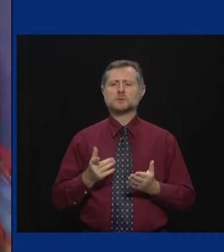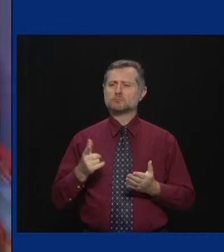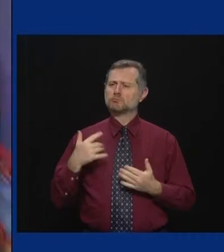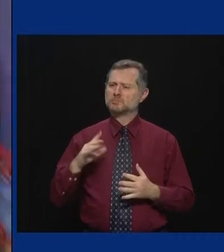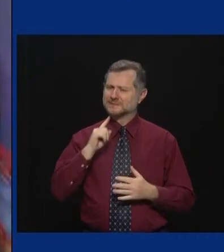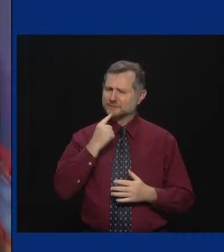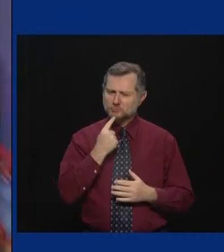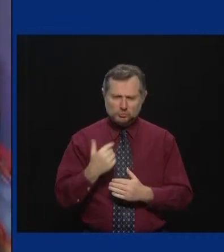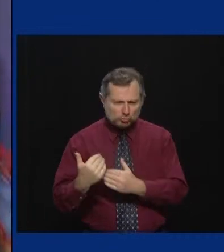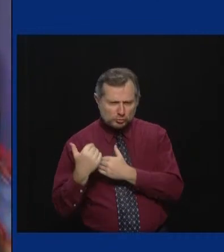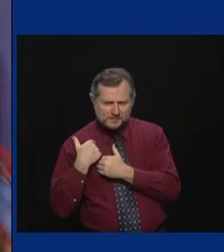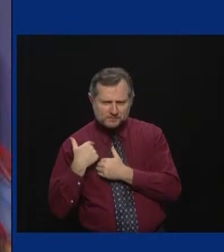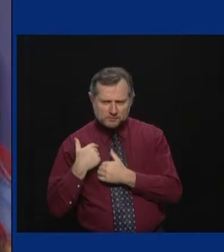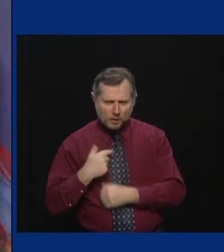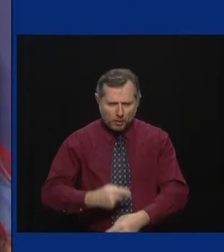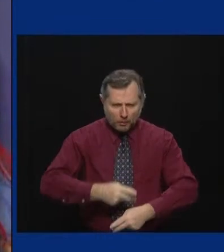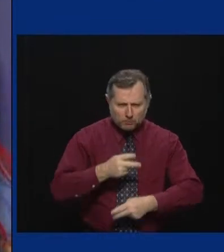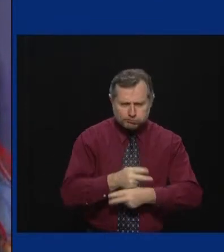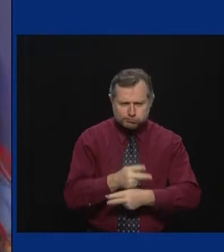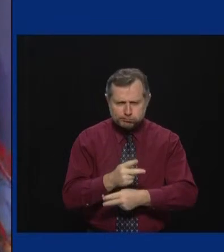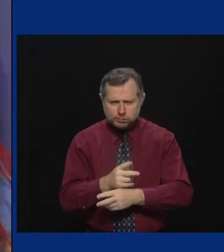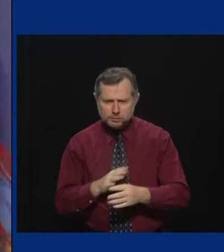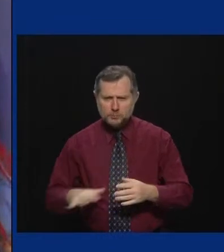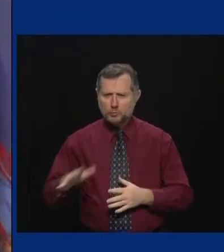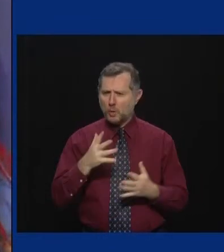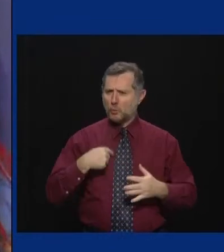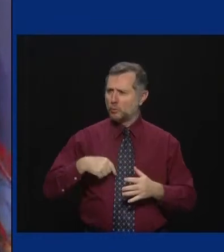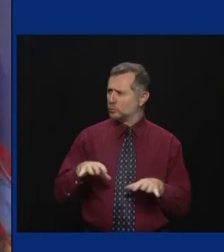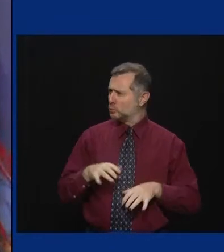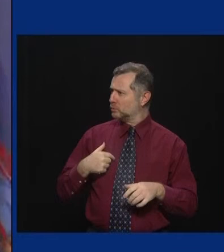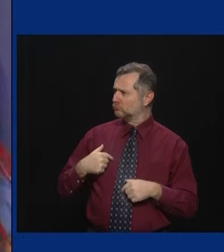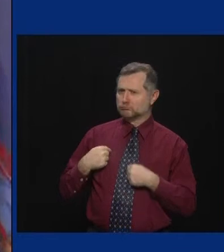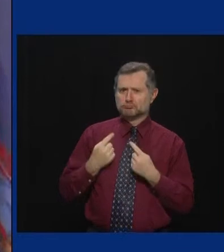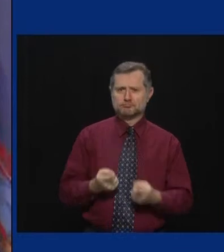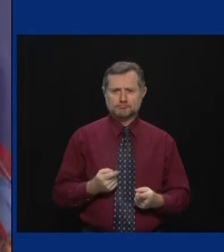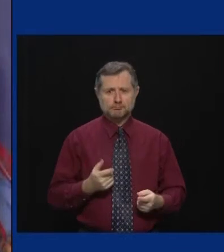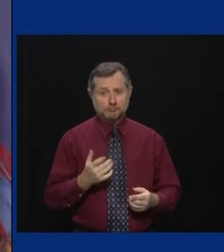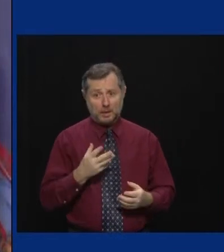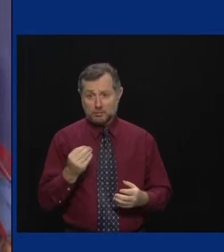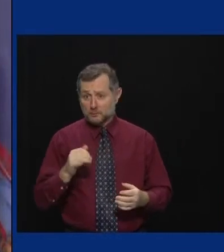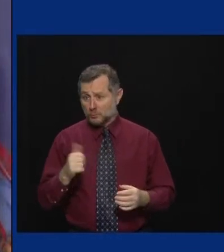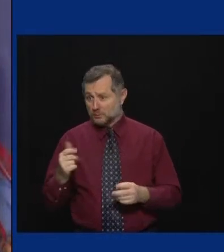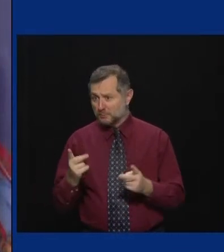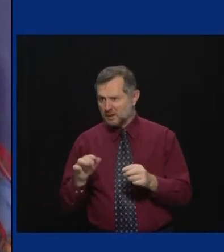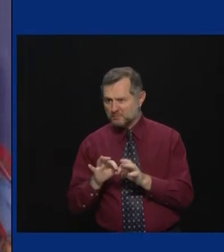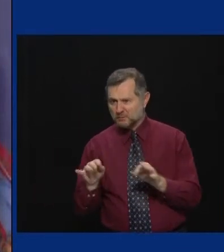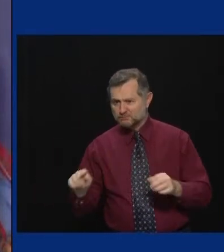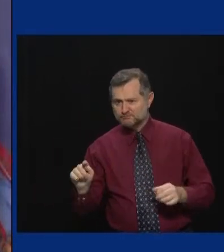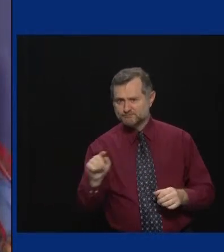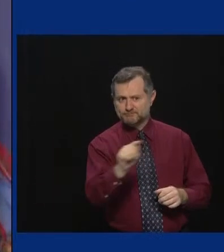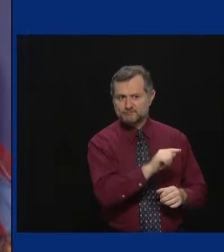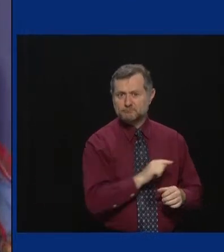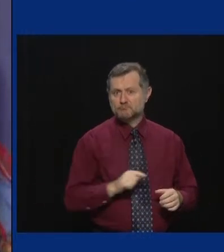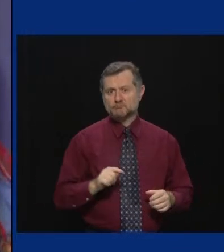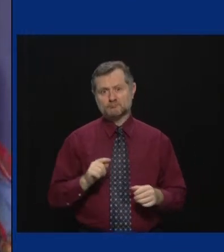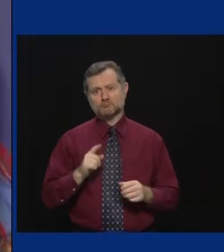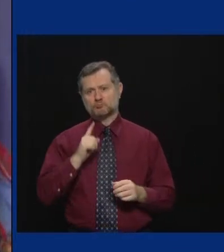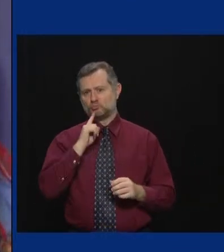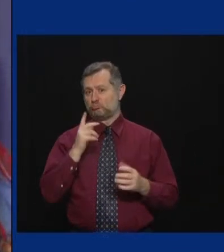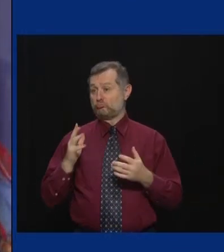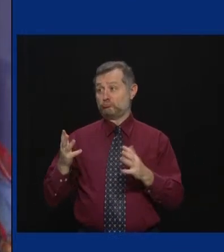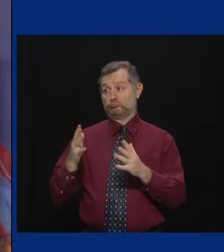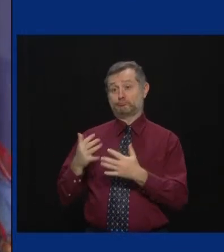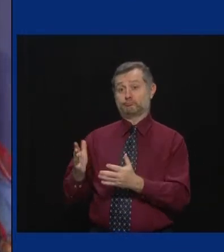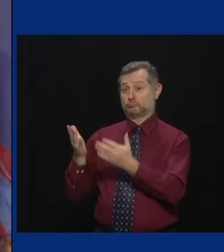of the stewardship of what we're doing here and so many other places across the state. So I just want to give you a round of applause for the leadership